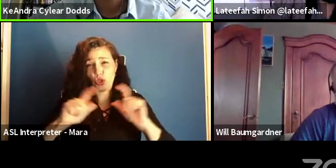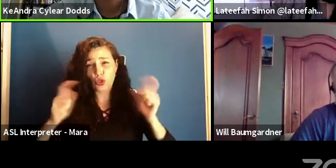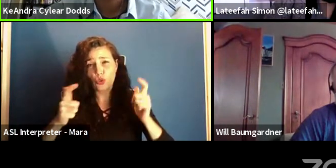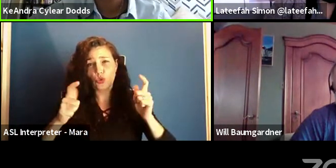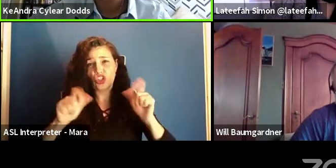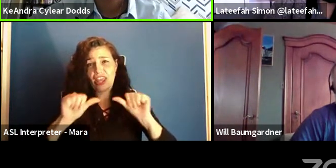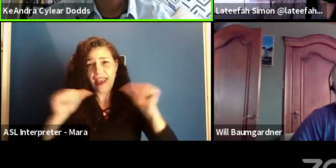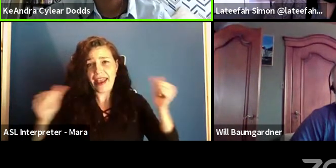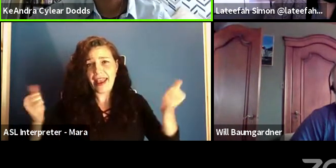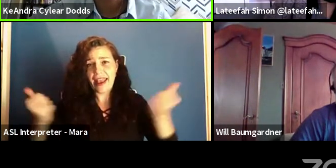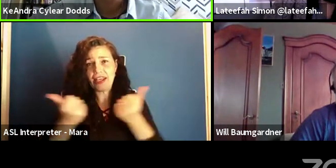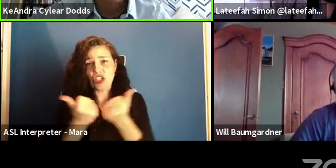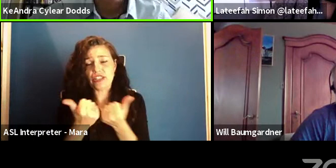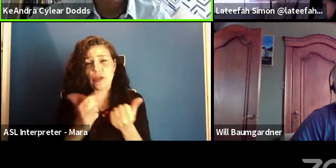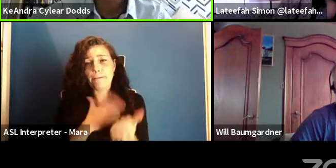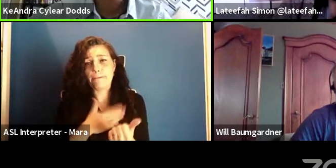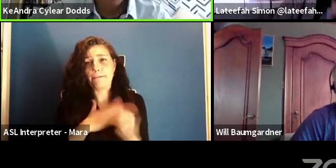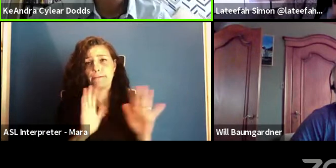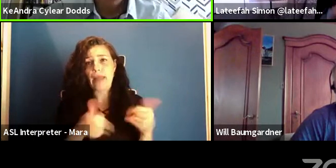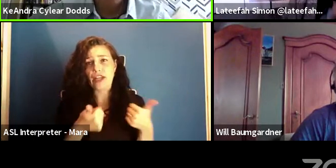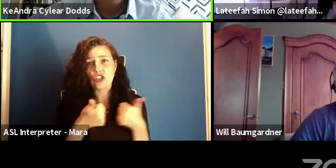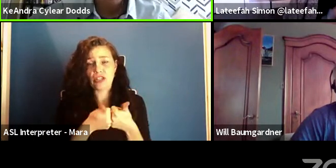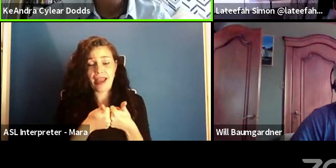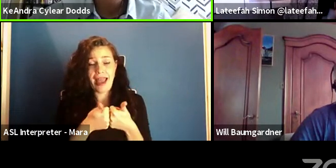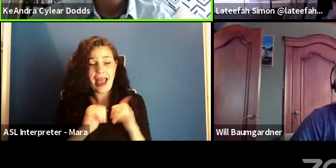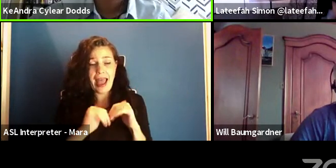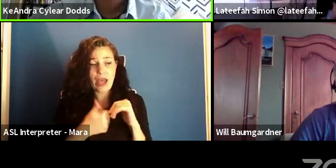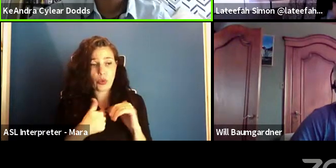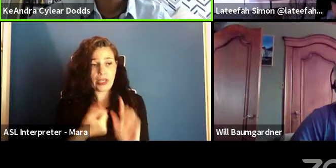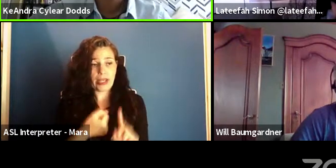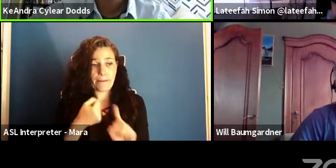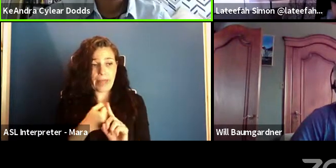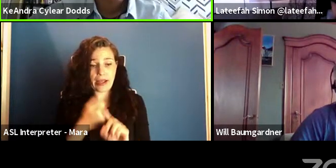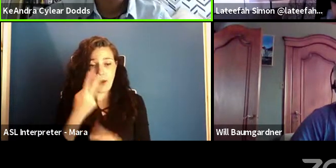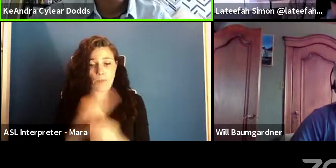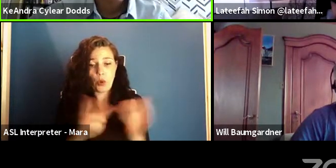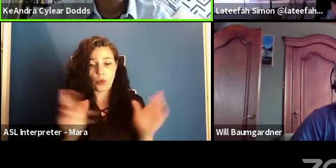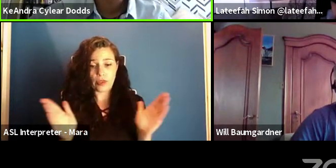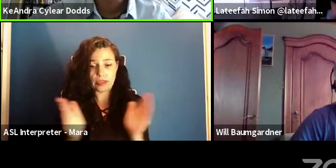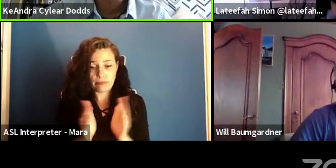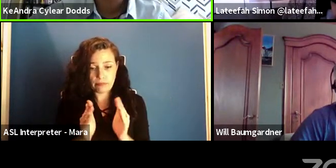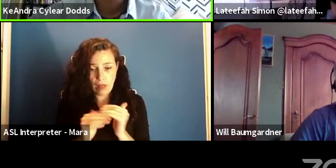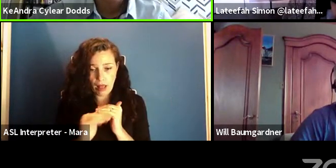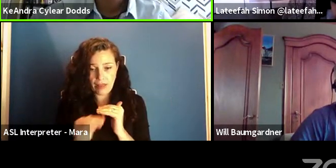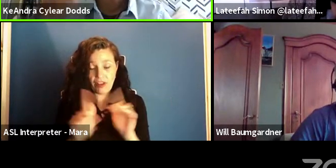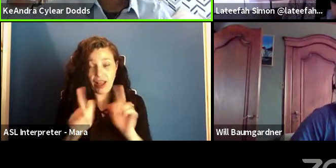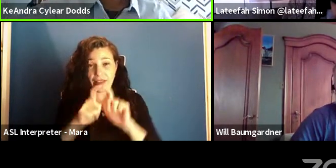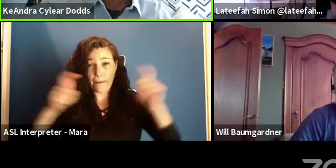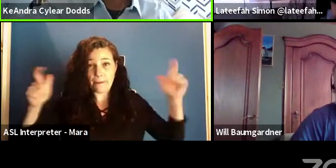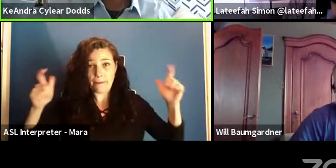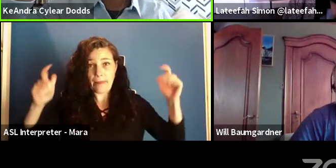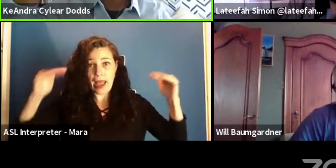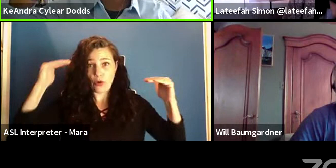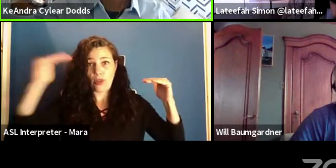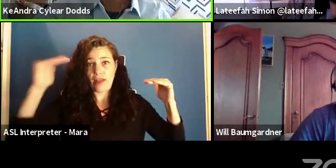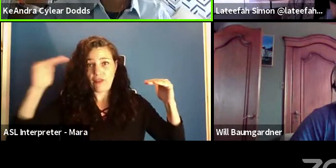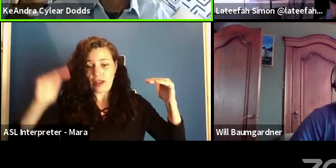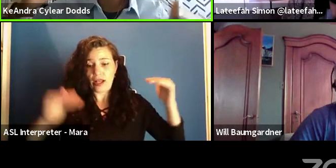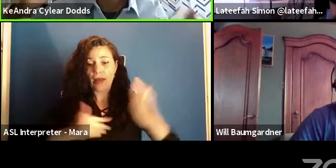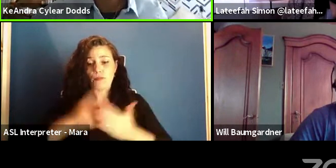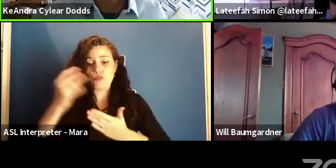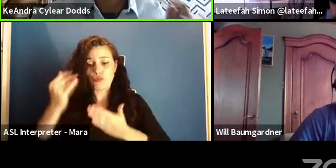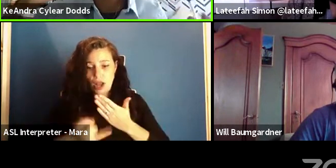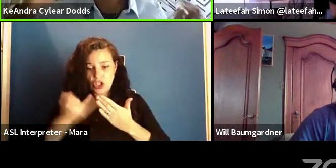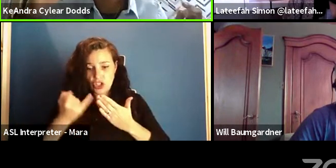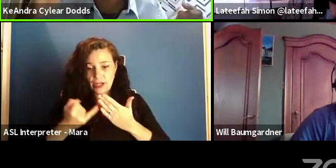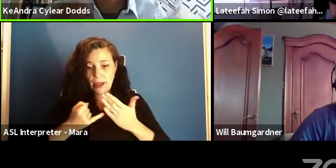out how do we have an impact at the macro level and the micro level on a project by project basis, but also like at that high level, because